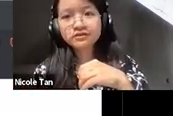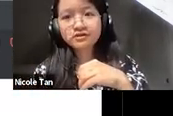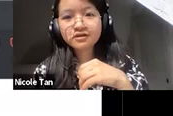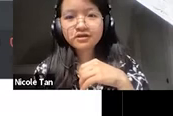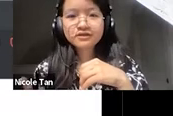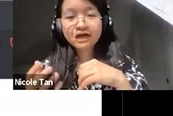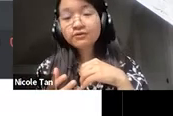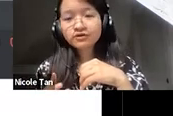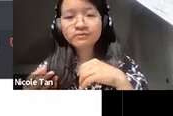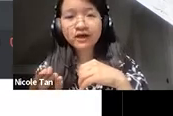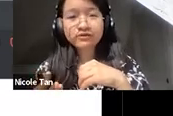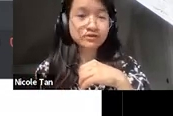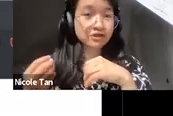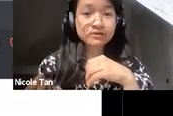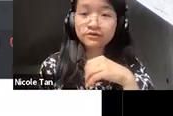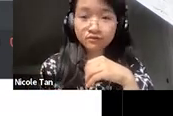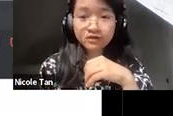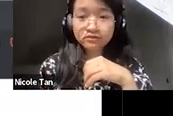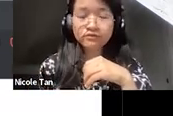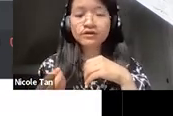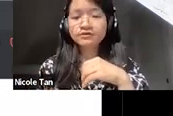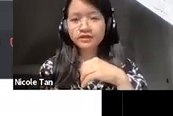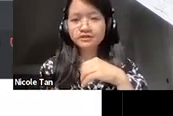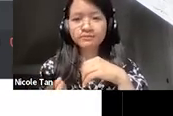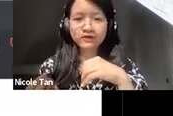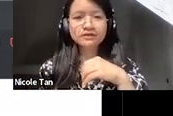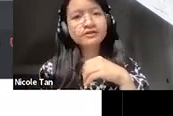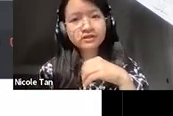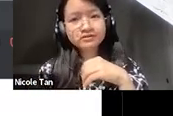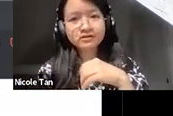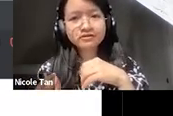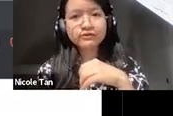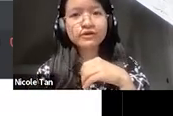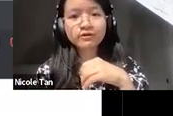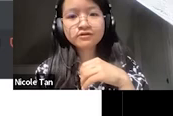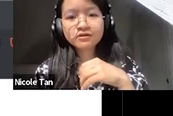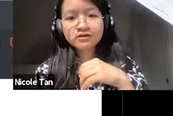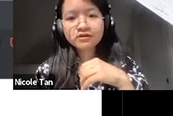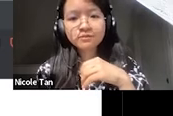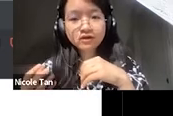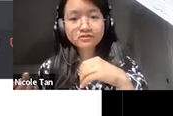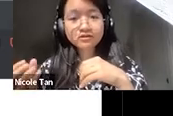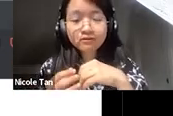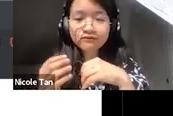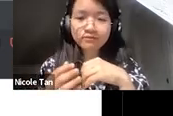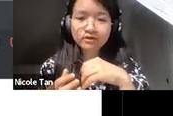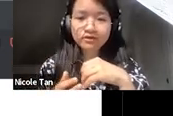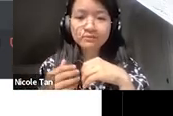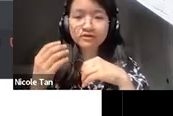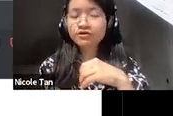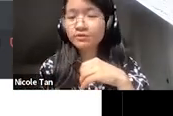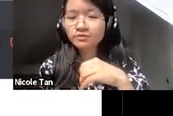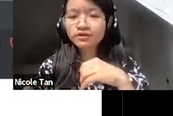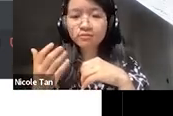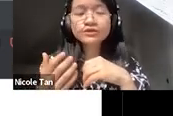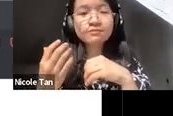features. These outputs are combined using GPT-3 to create alt text that provides context and is human readable. Because the color of the product had